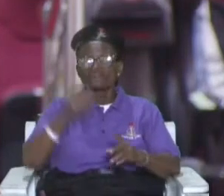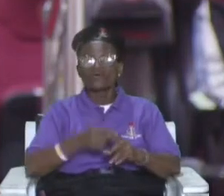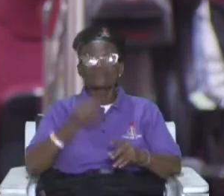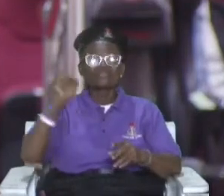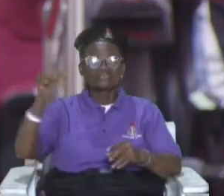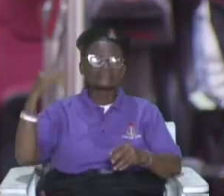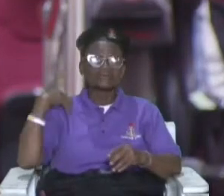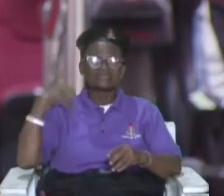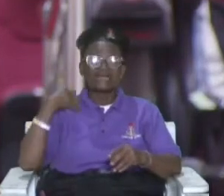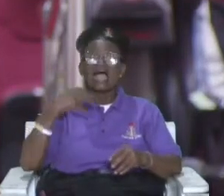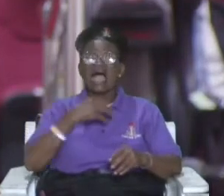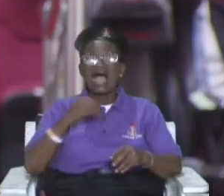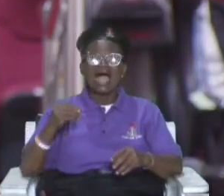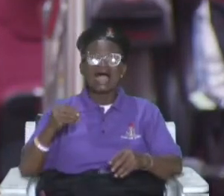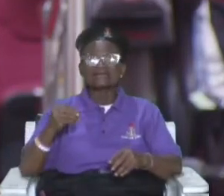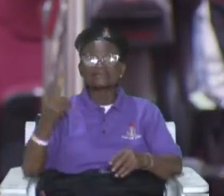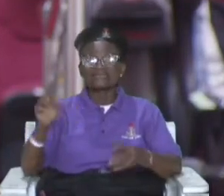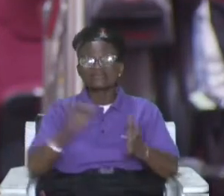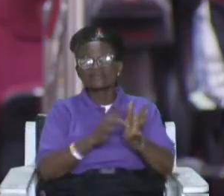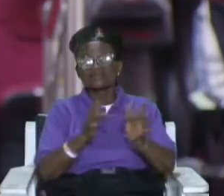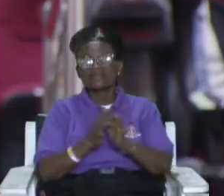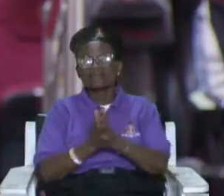Jordan opened unto him.